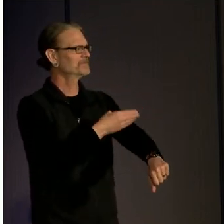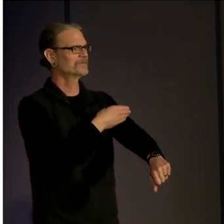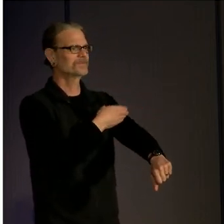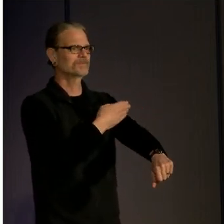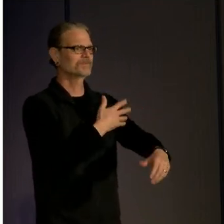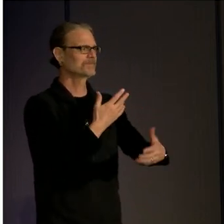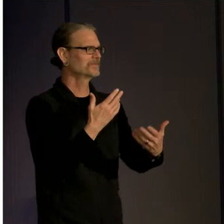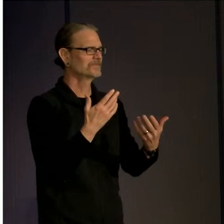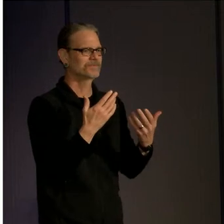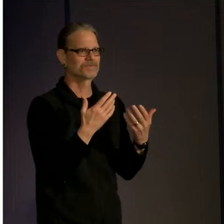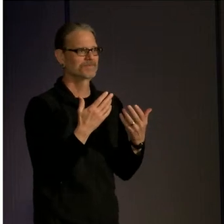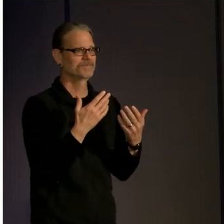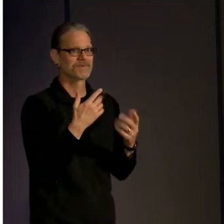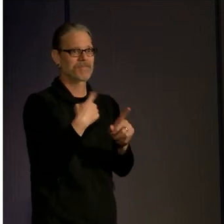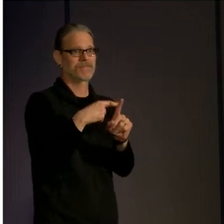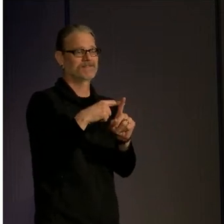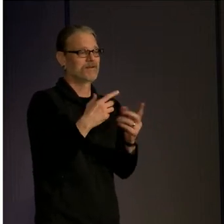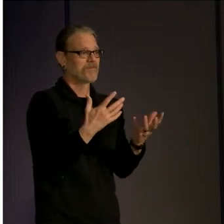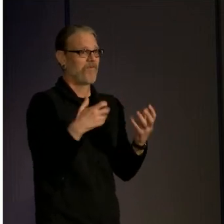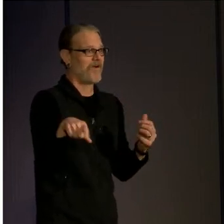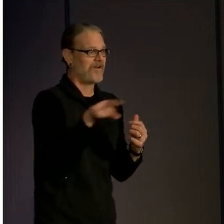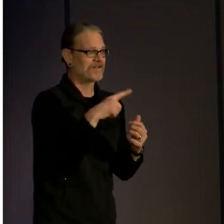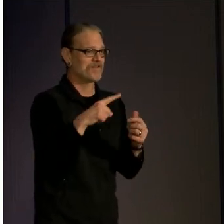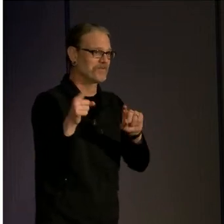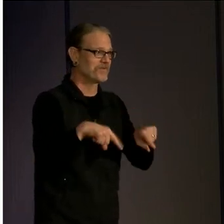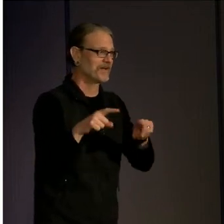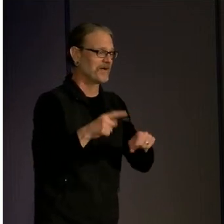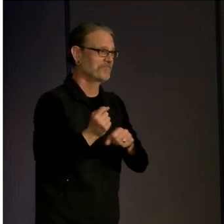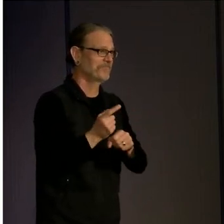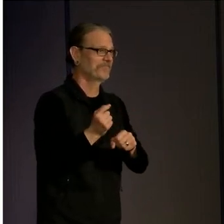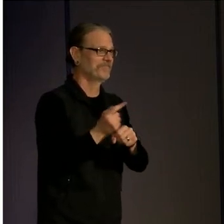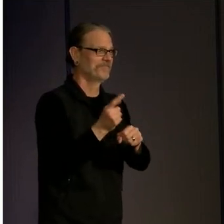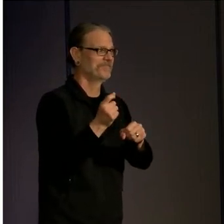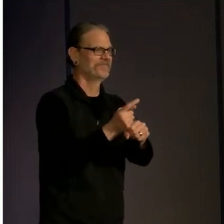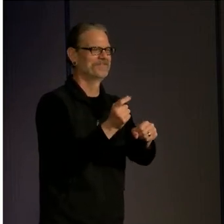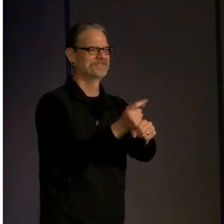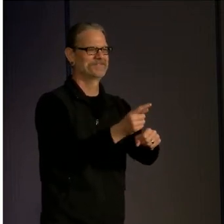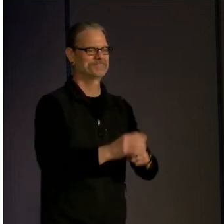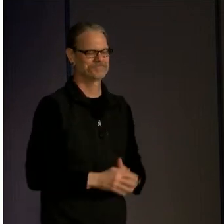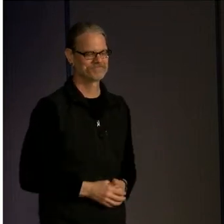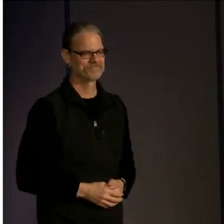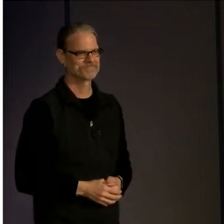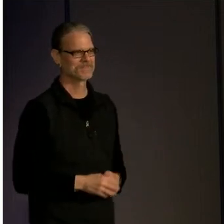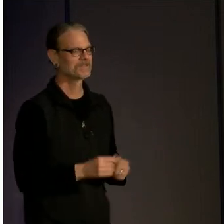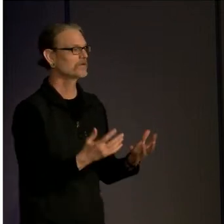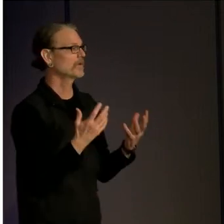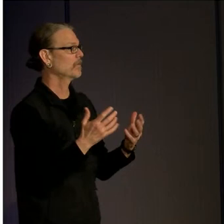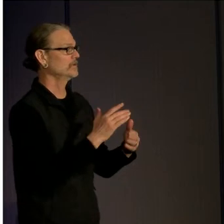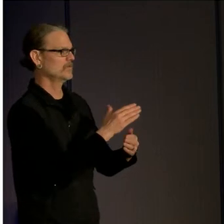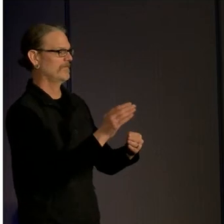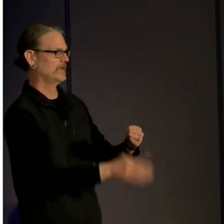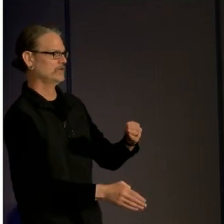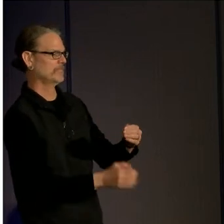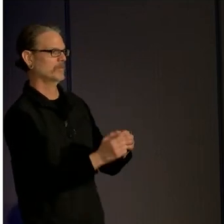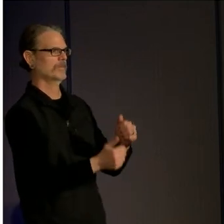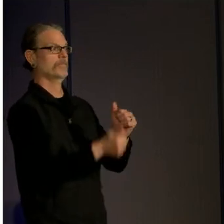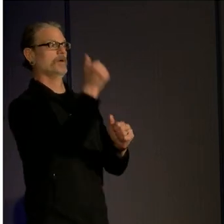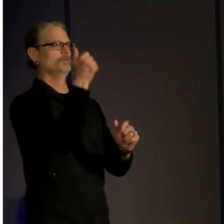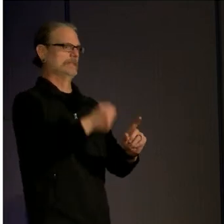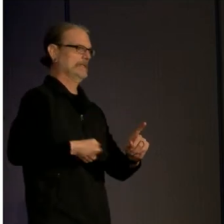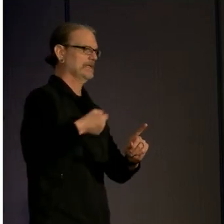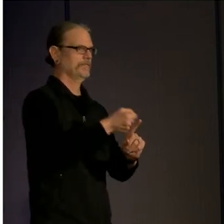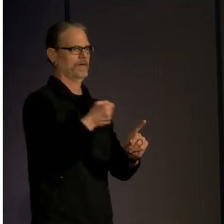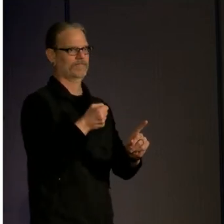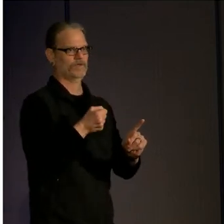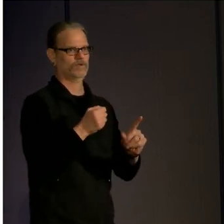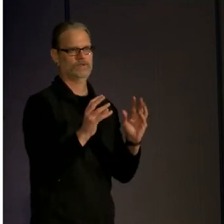attending year after year. So we wanted to finish up with some of the most impactful sessions and events, things